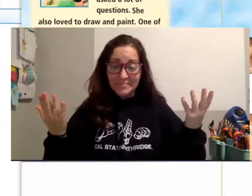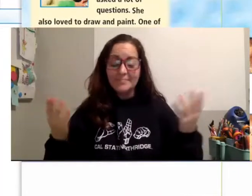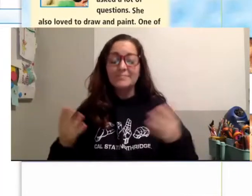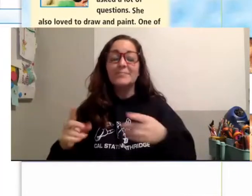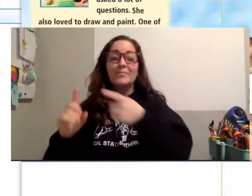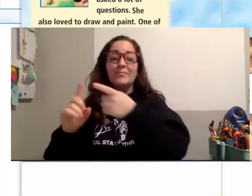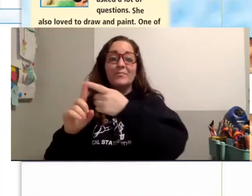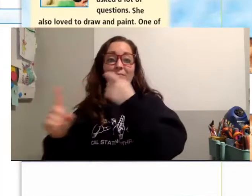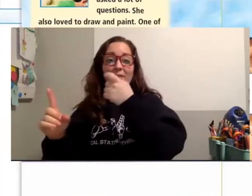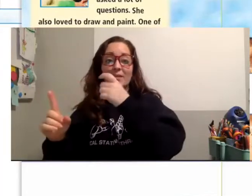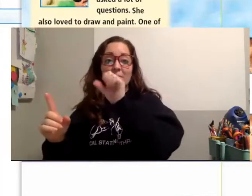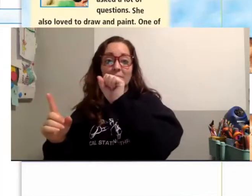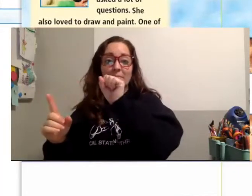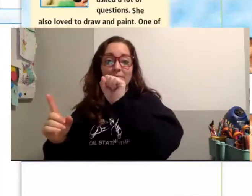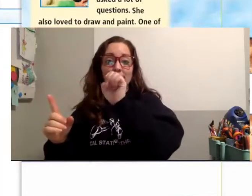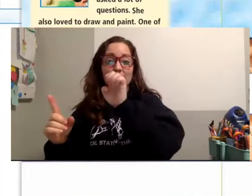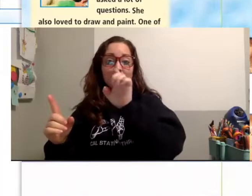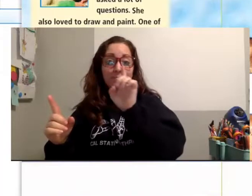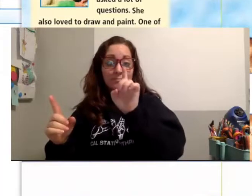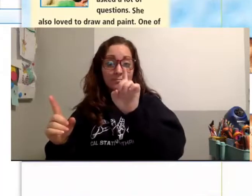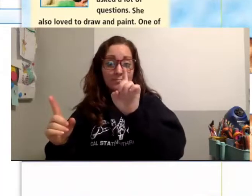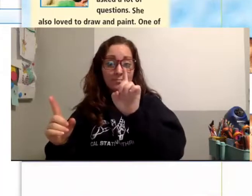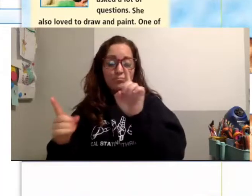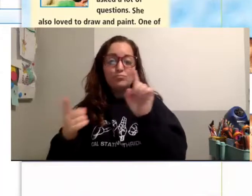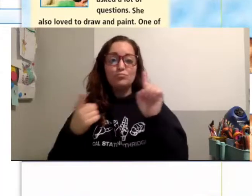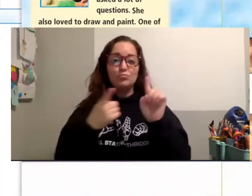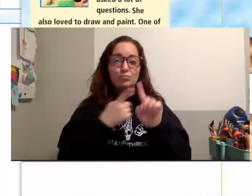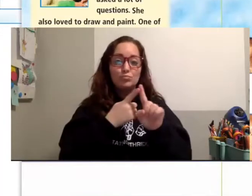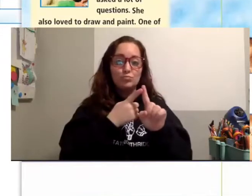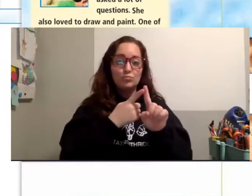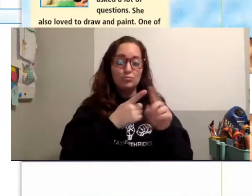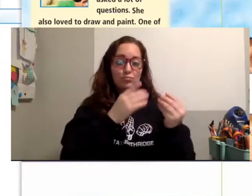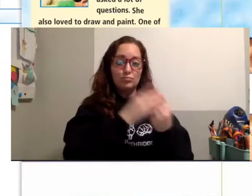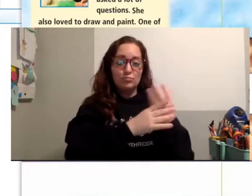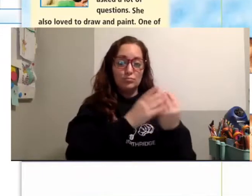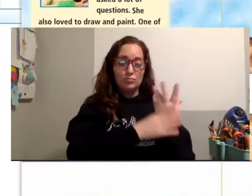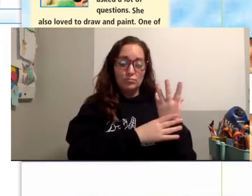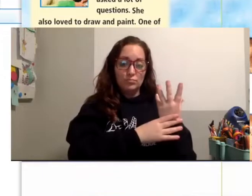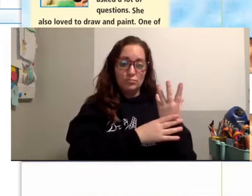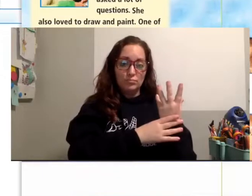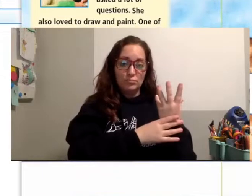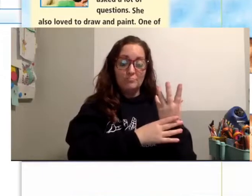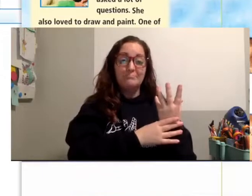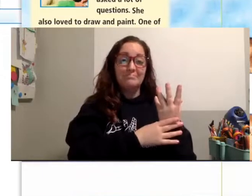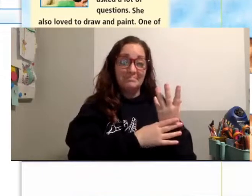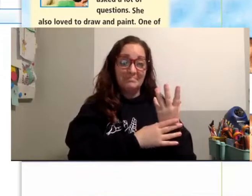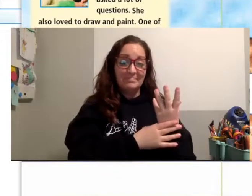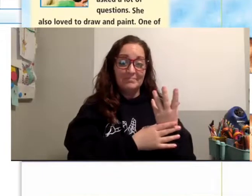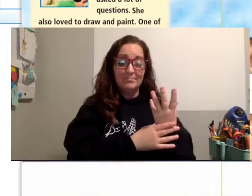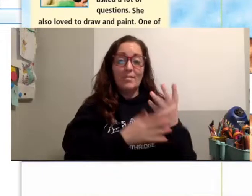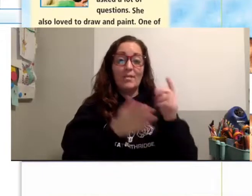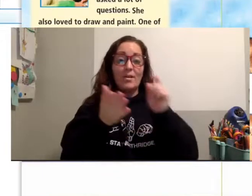Our story title is From Seed to Plant.